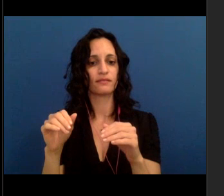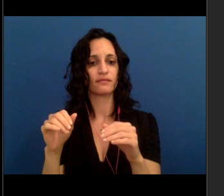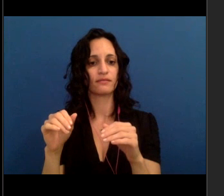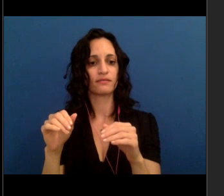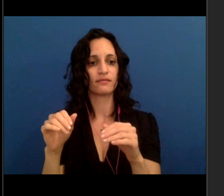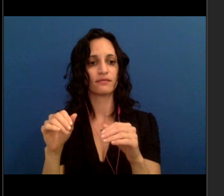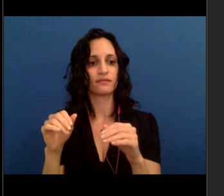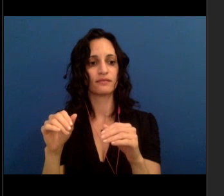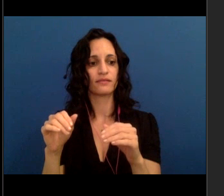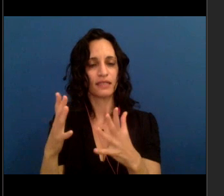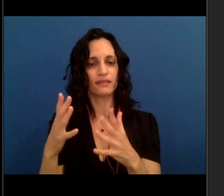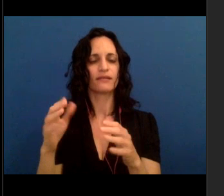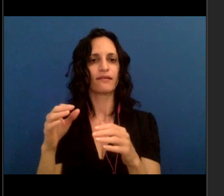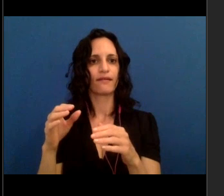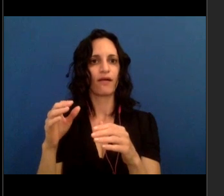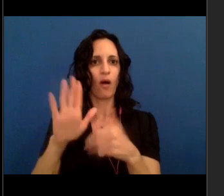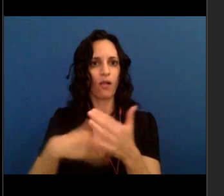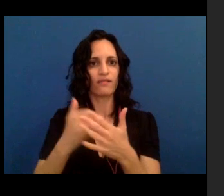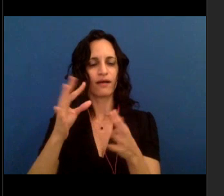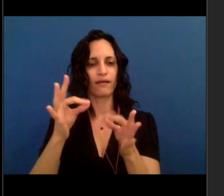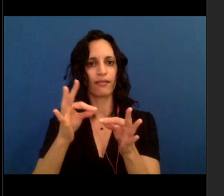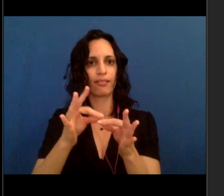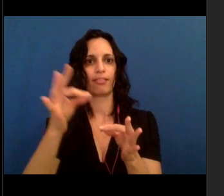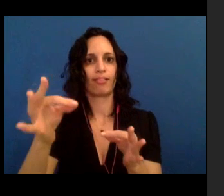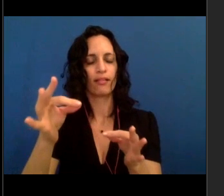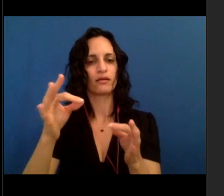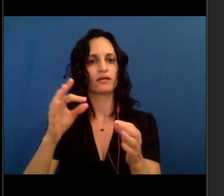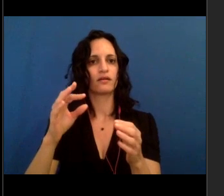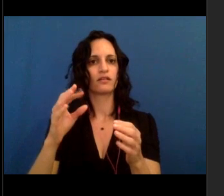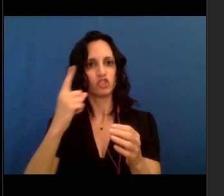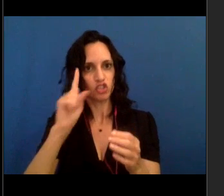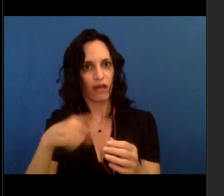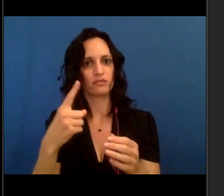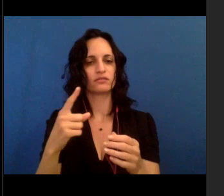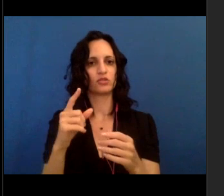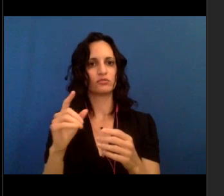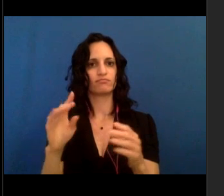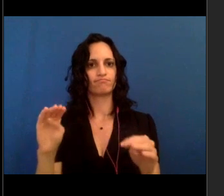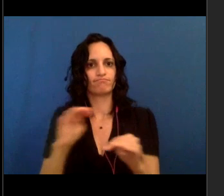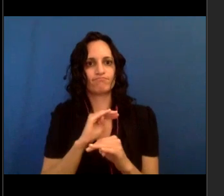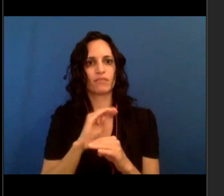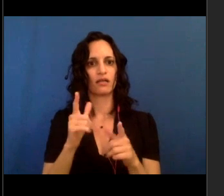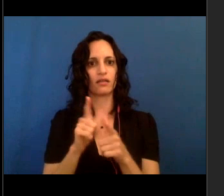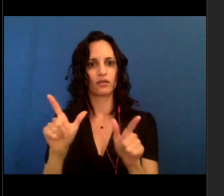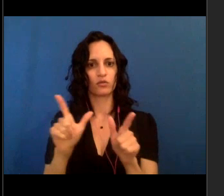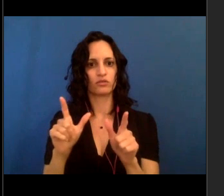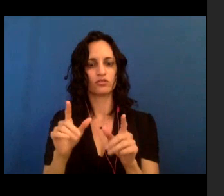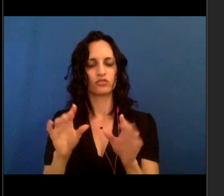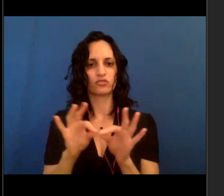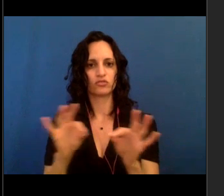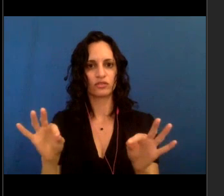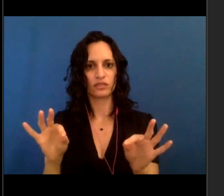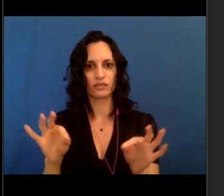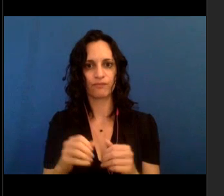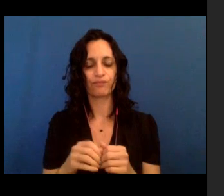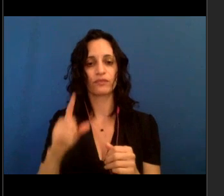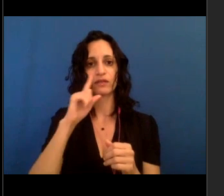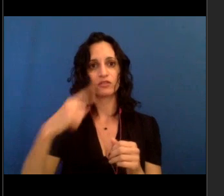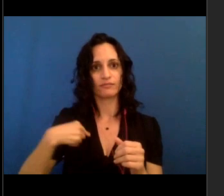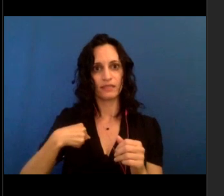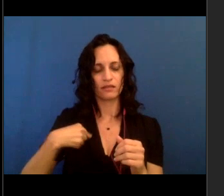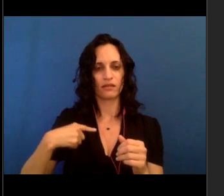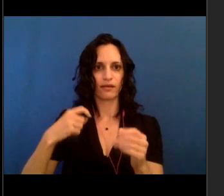meet those language requirements? So in my case, I took 5 quarters of undergraduate language courses in order to get my 2 languages up